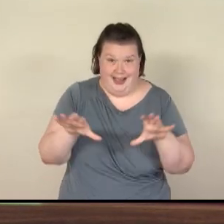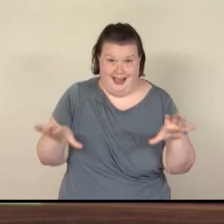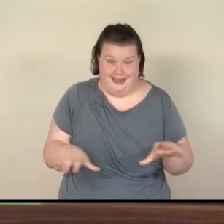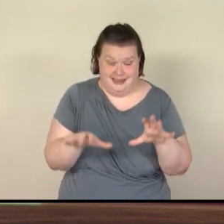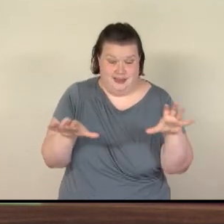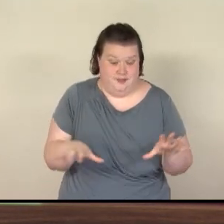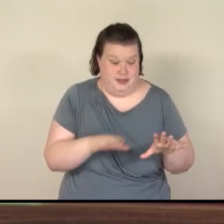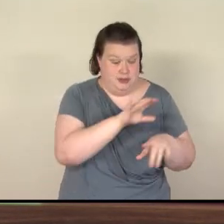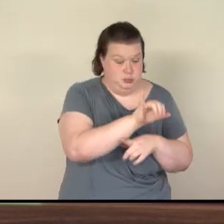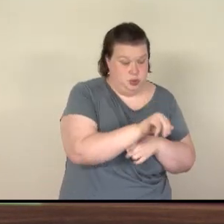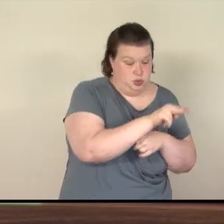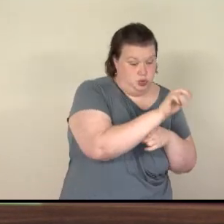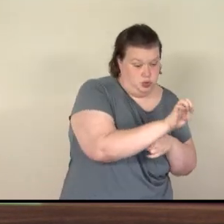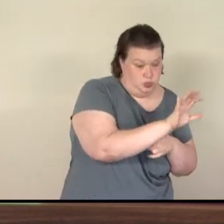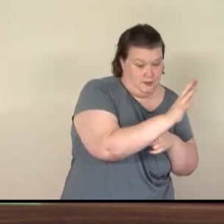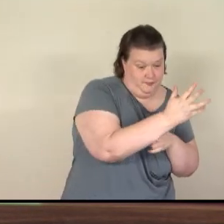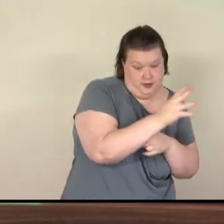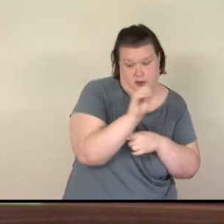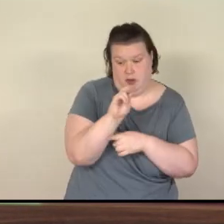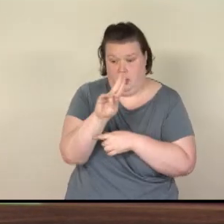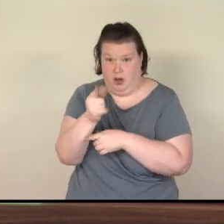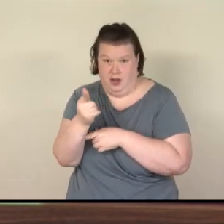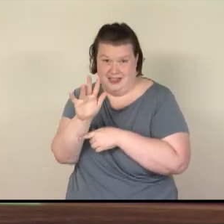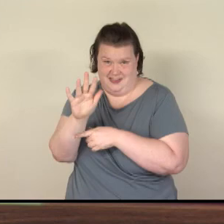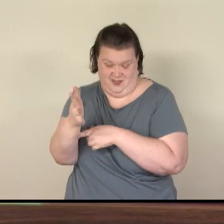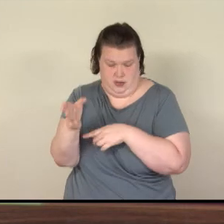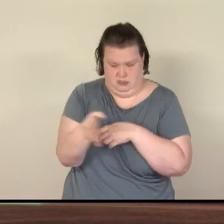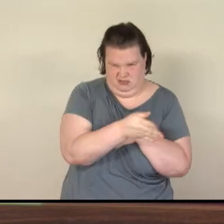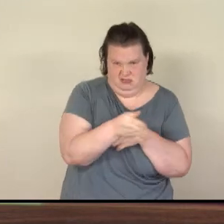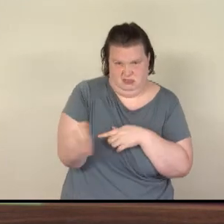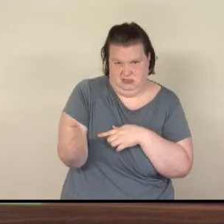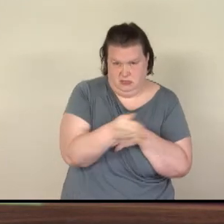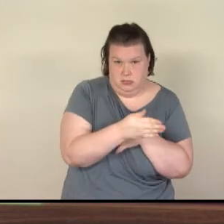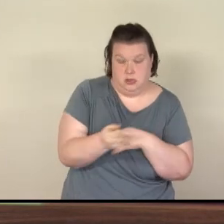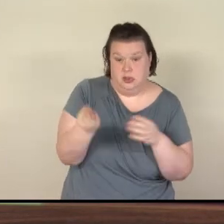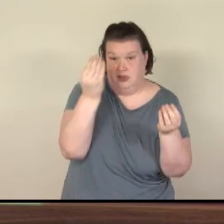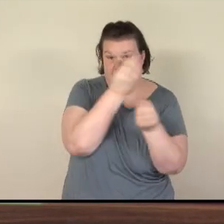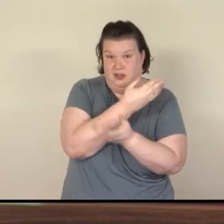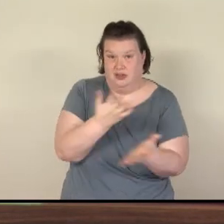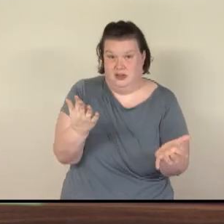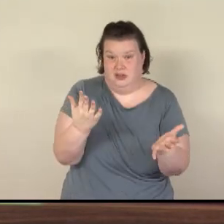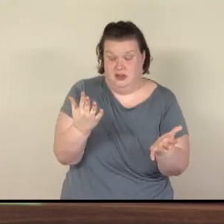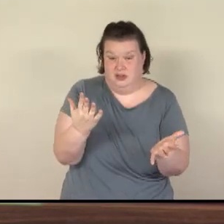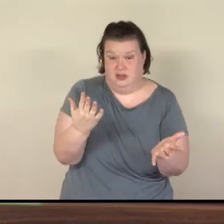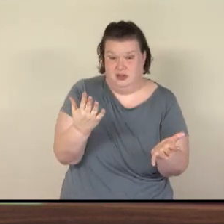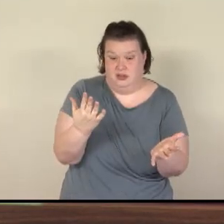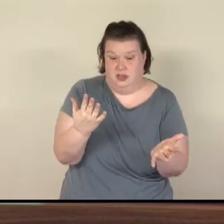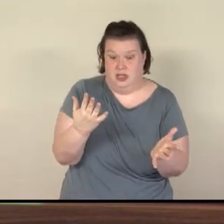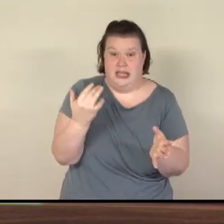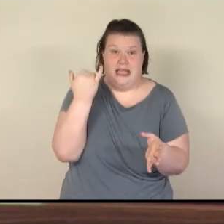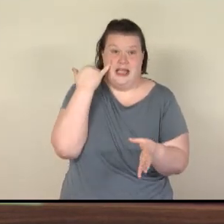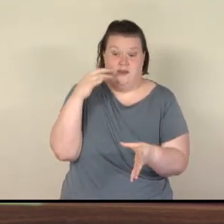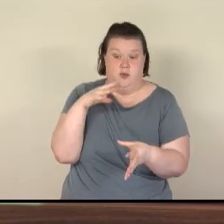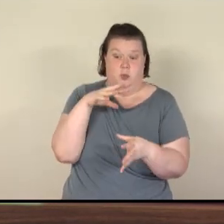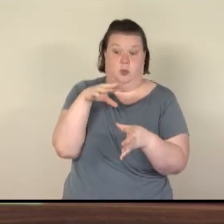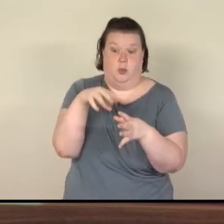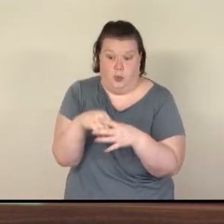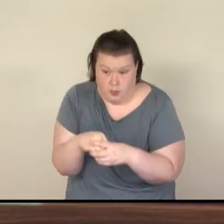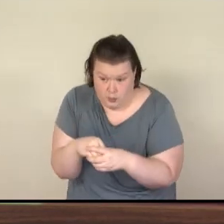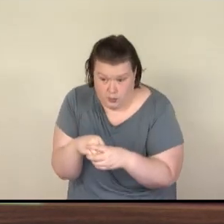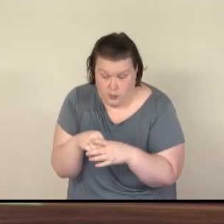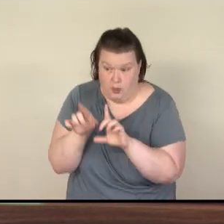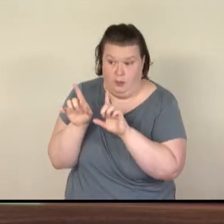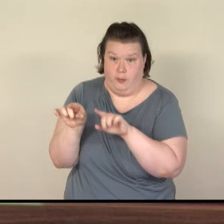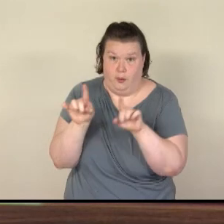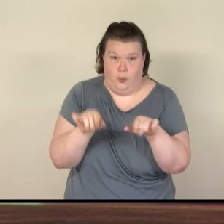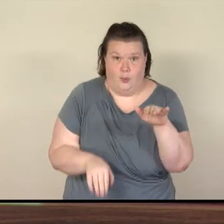and August 5th, and I just wanted to announce that participants are limited to 2 camps because we want everyone to